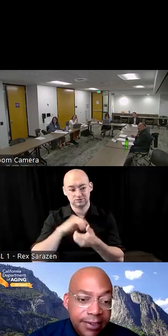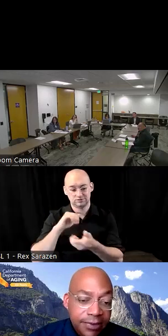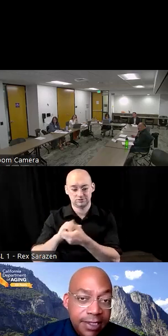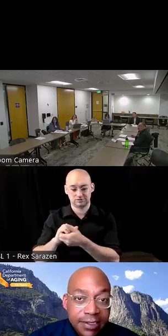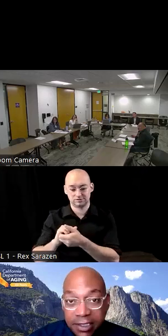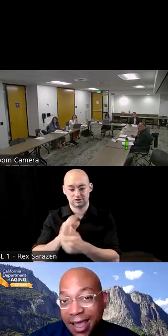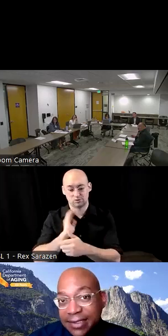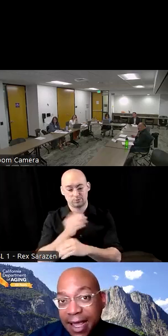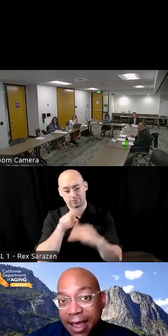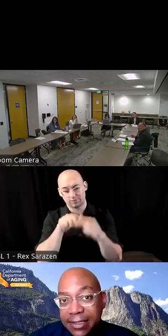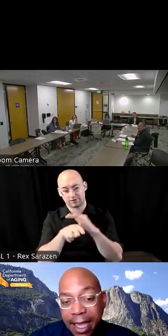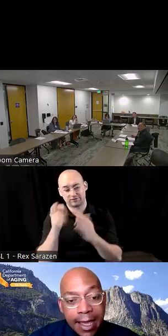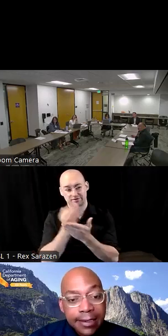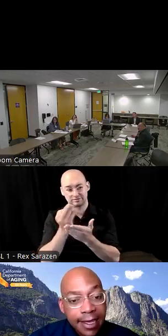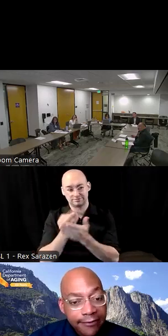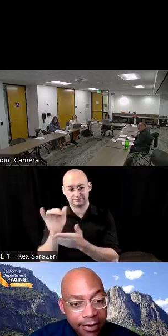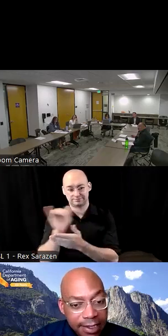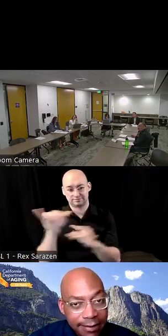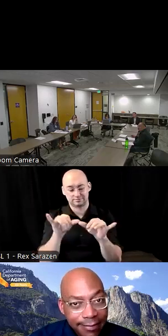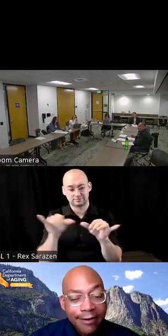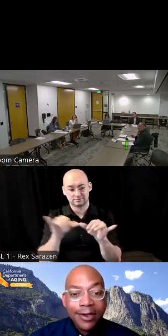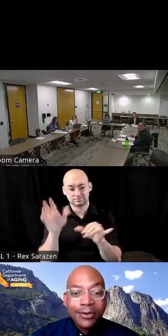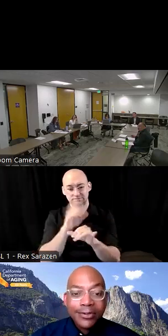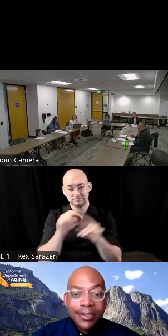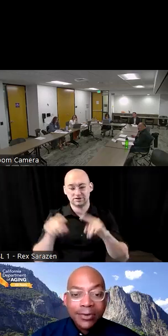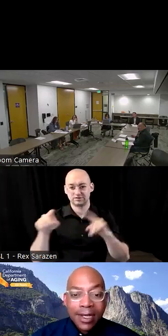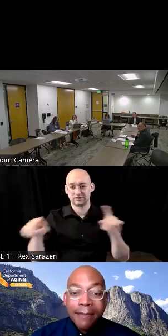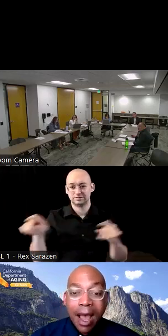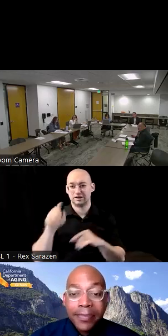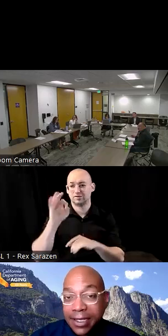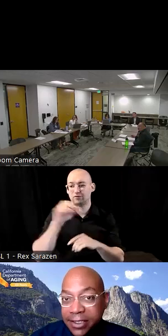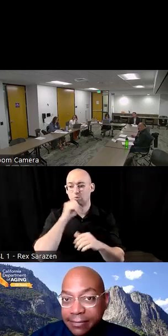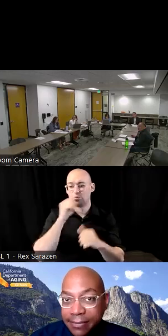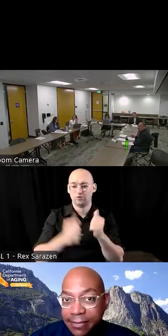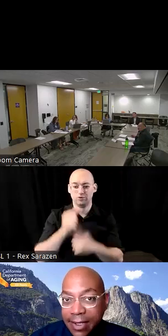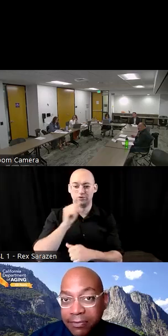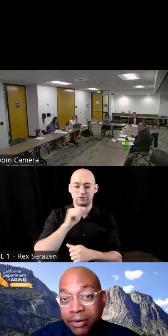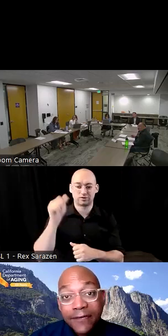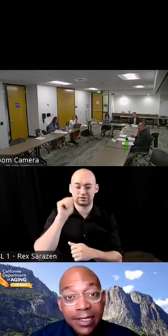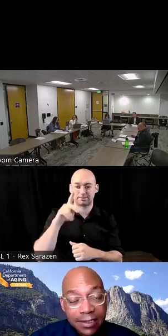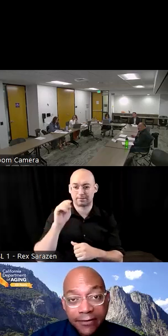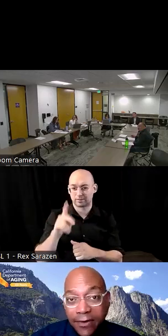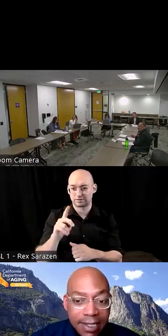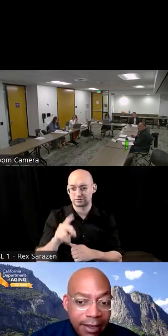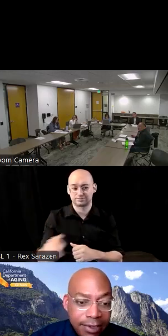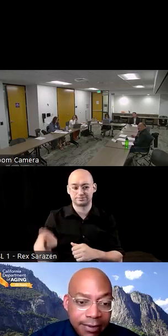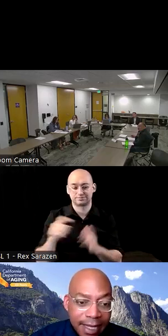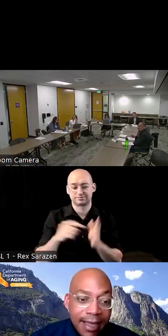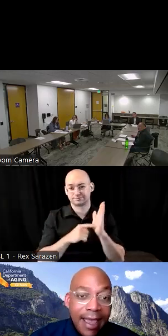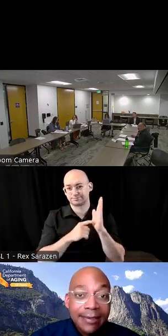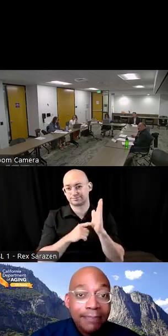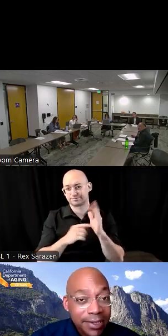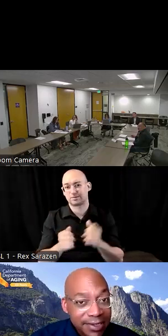at factors such as size and diversity of the older adult population, the prevalence of